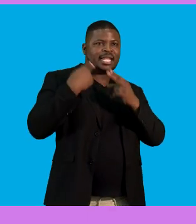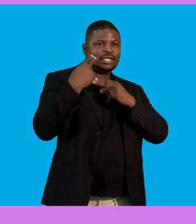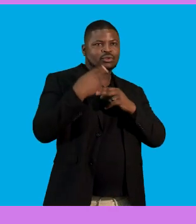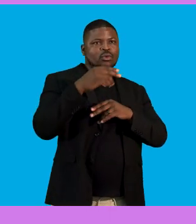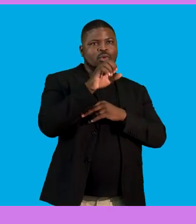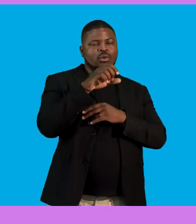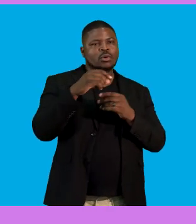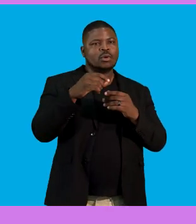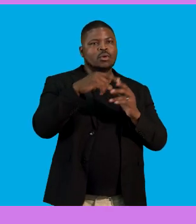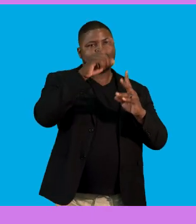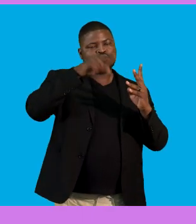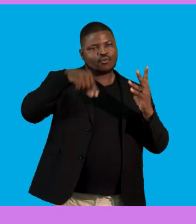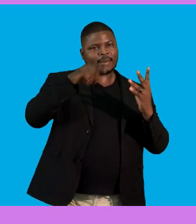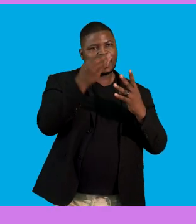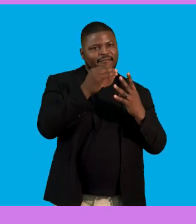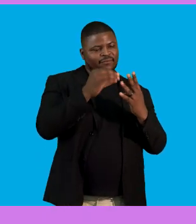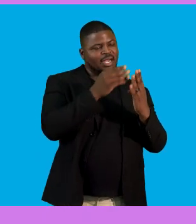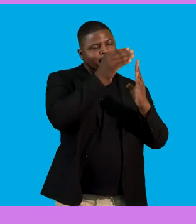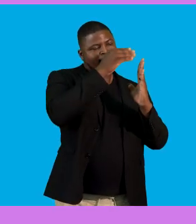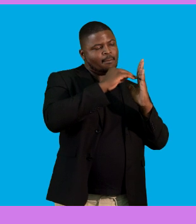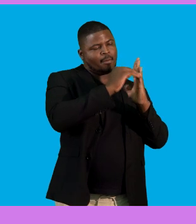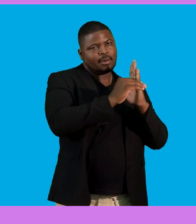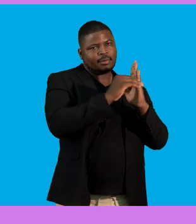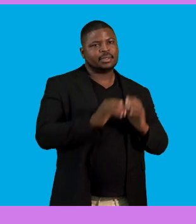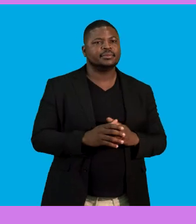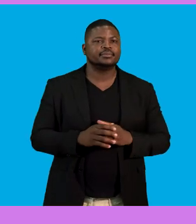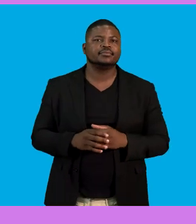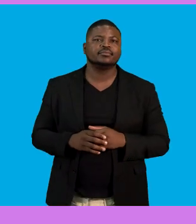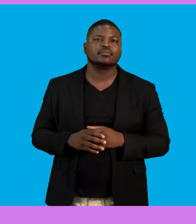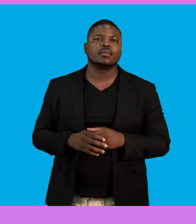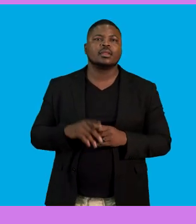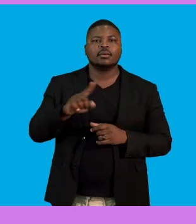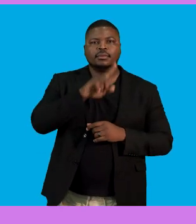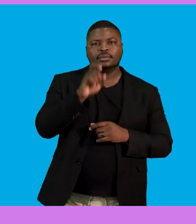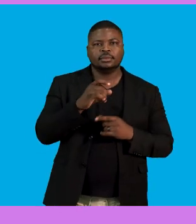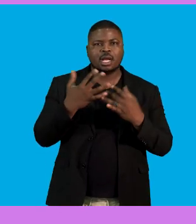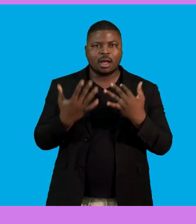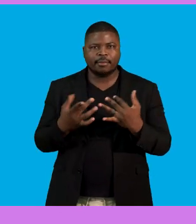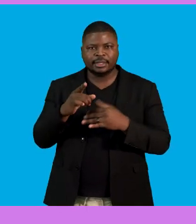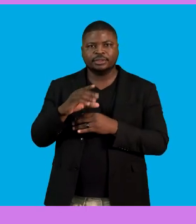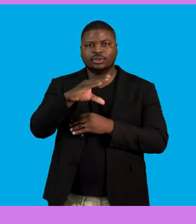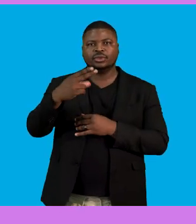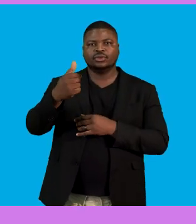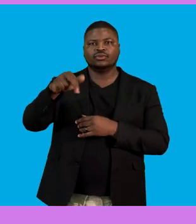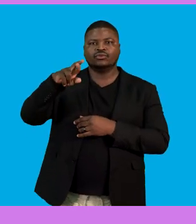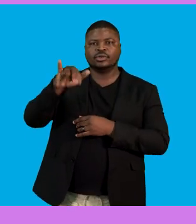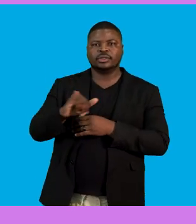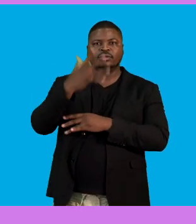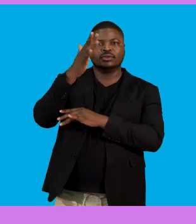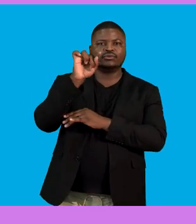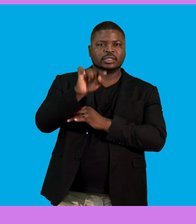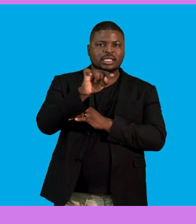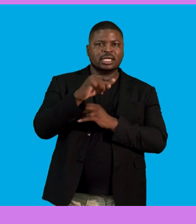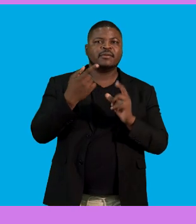Then question one says, how many cherry trees are 75 to 80 centimeters high? We are given that the height